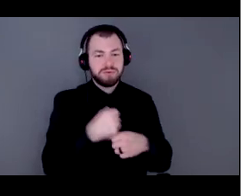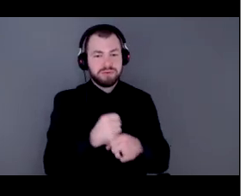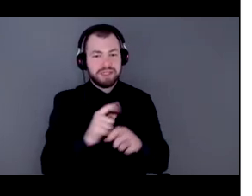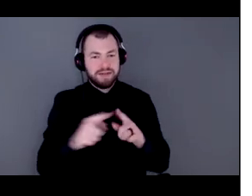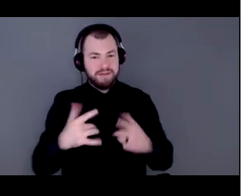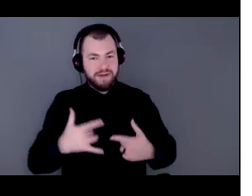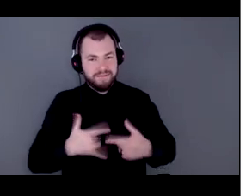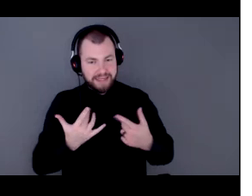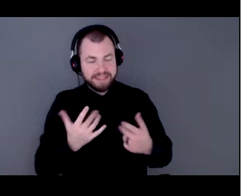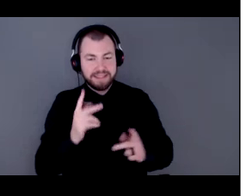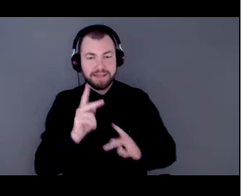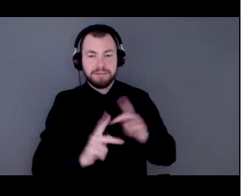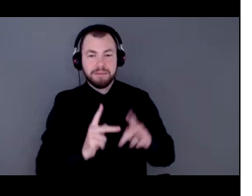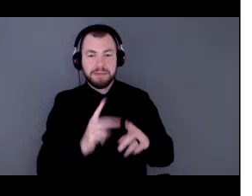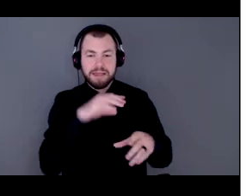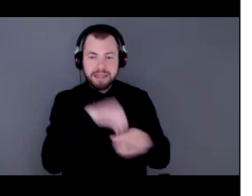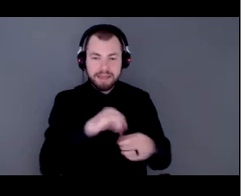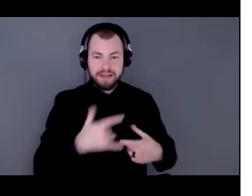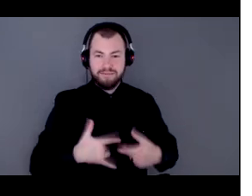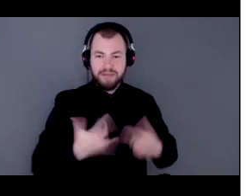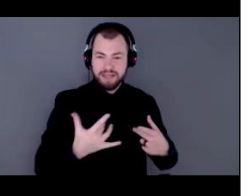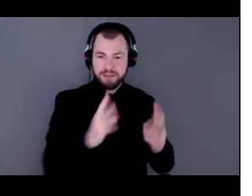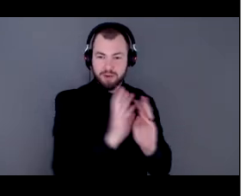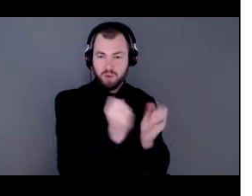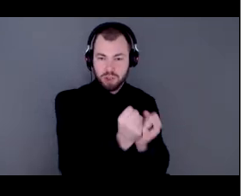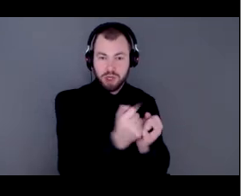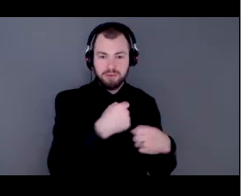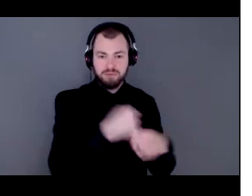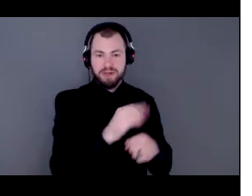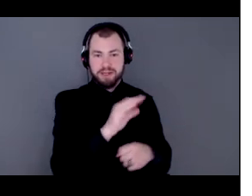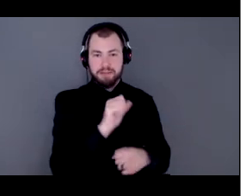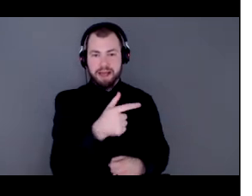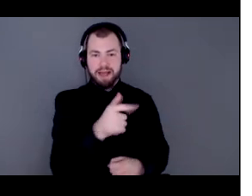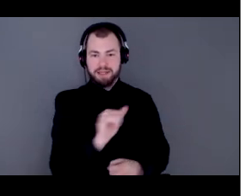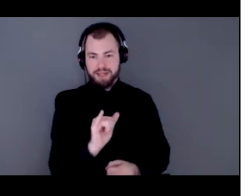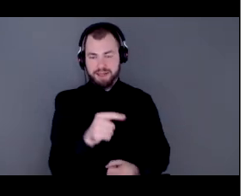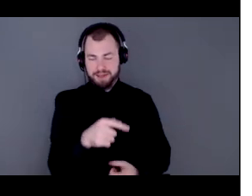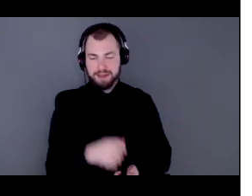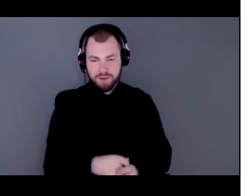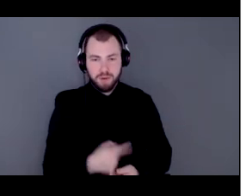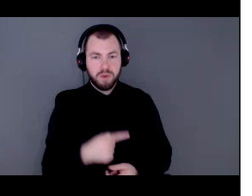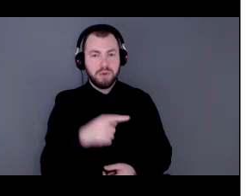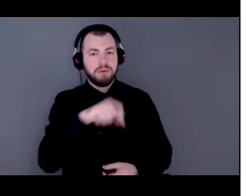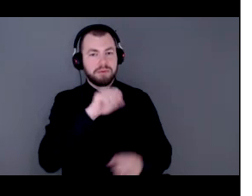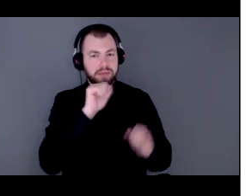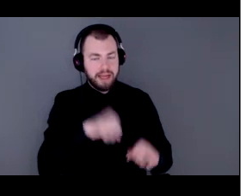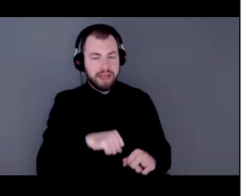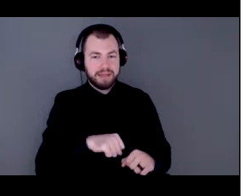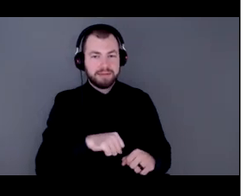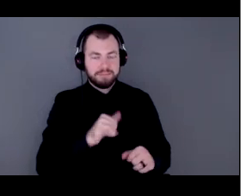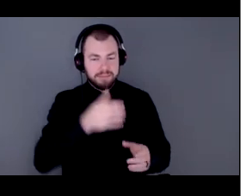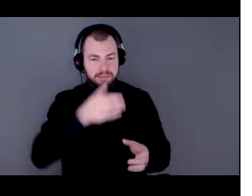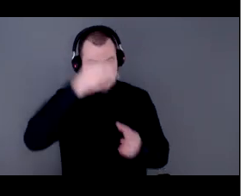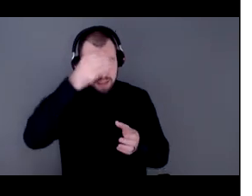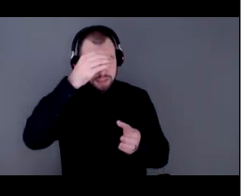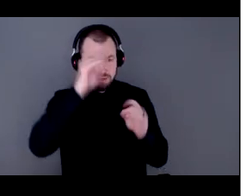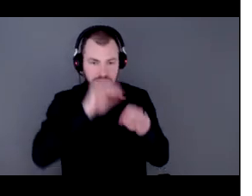events and the workshops are creating bags as well. So they are able to spread that knowledge and